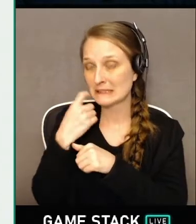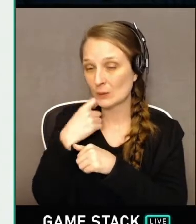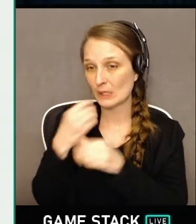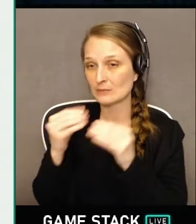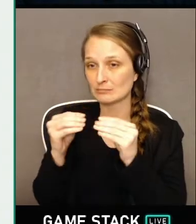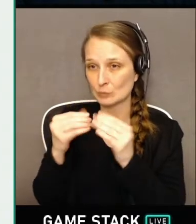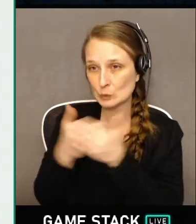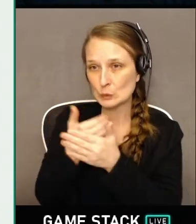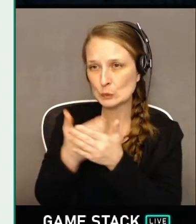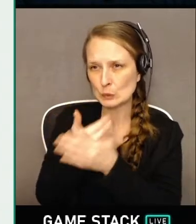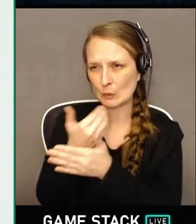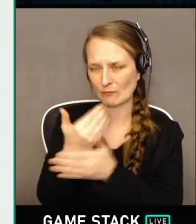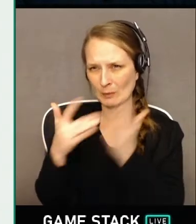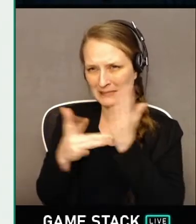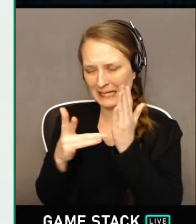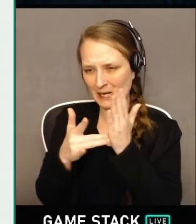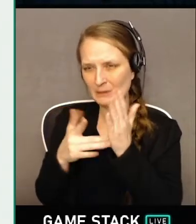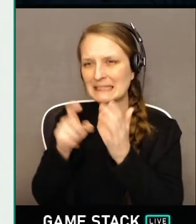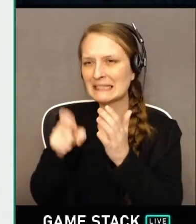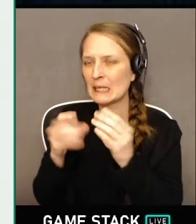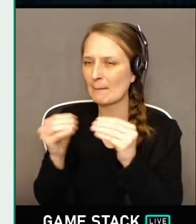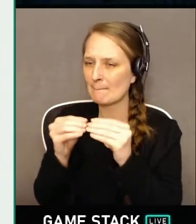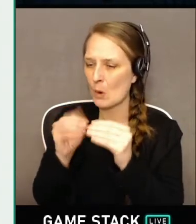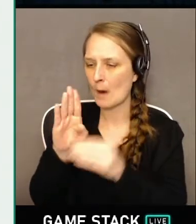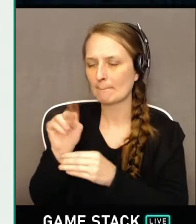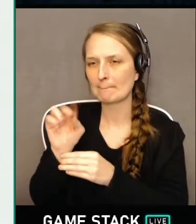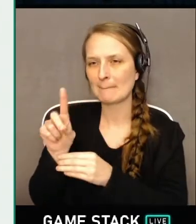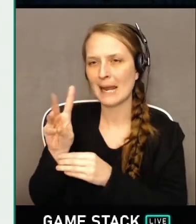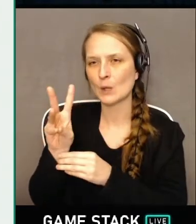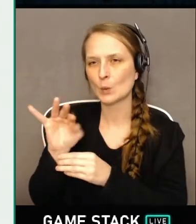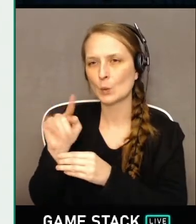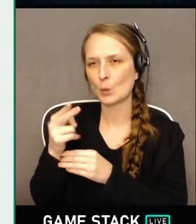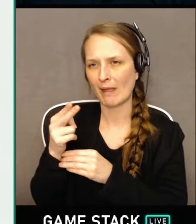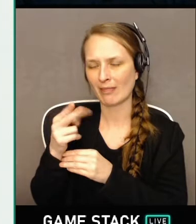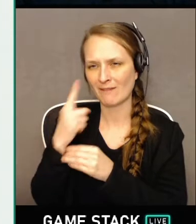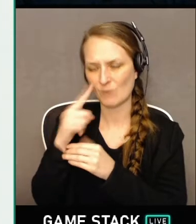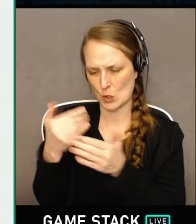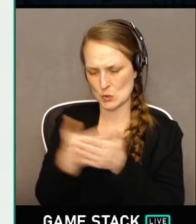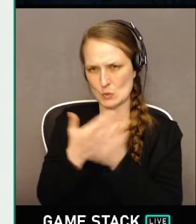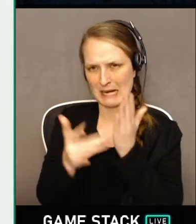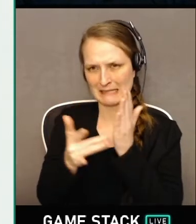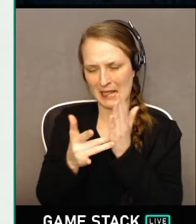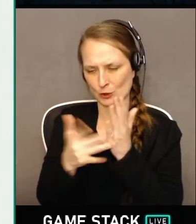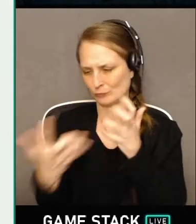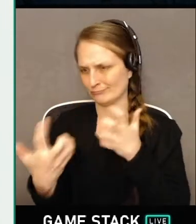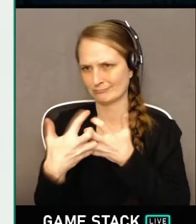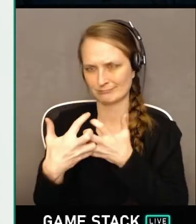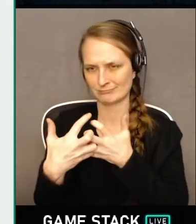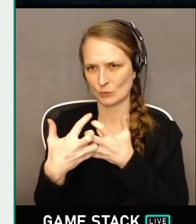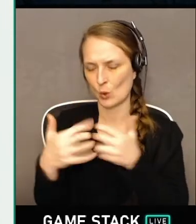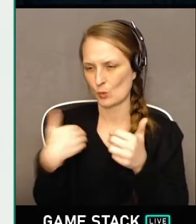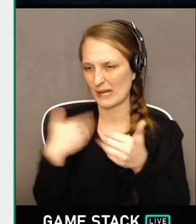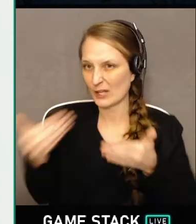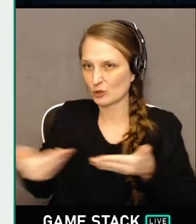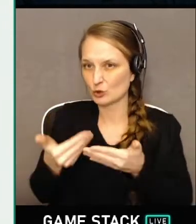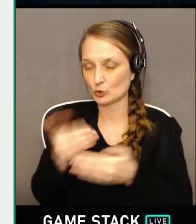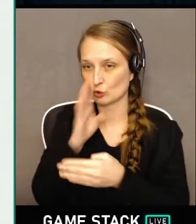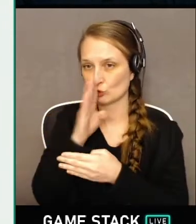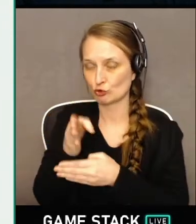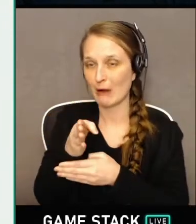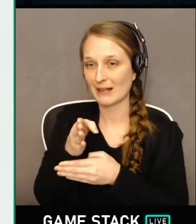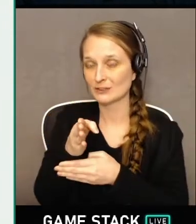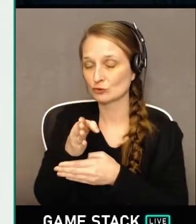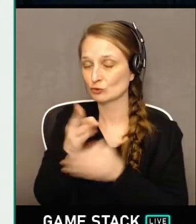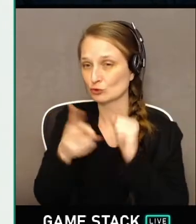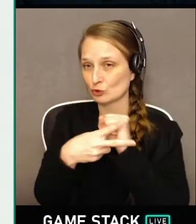support much higher bandwidth. To leverage this new technology, we introduced DirectStorage, an API in the DirectX